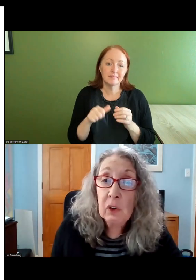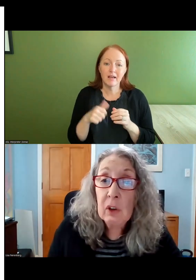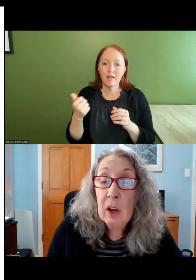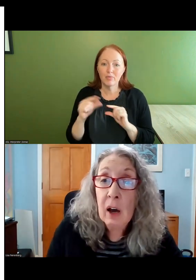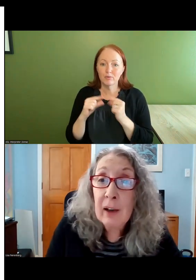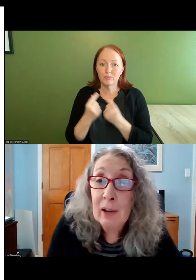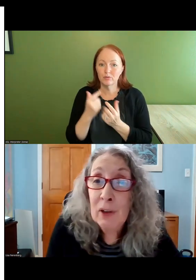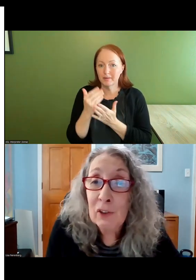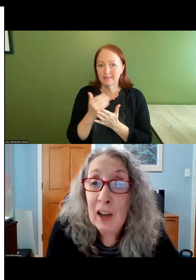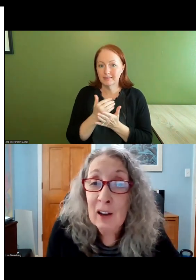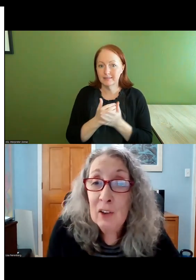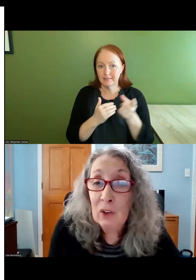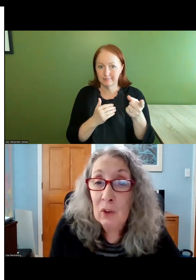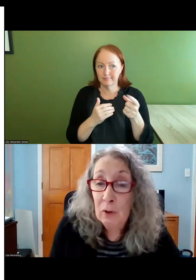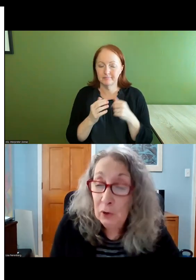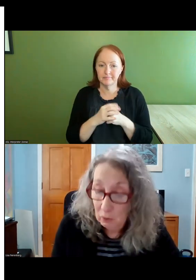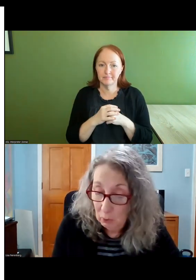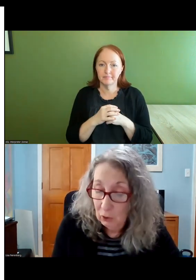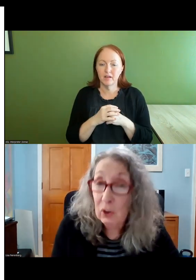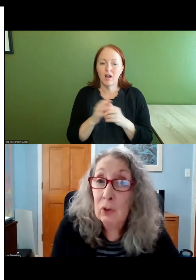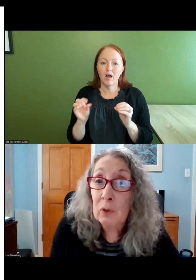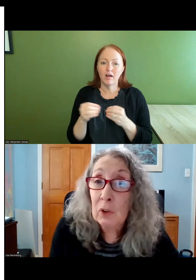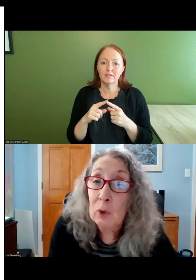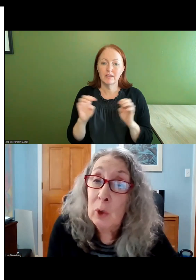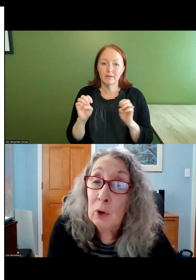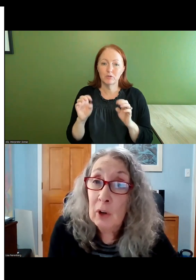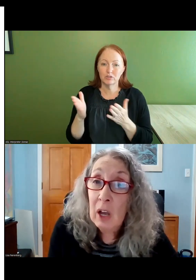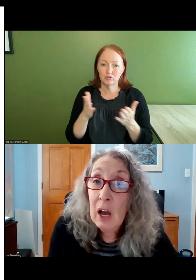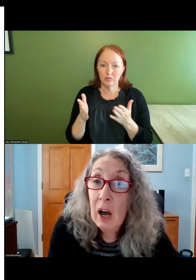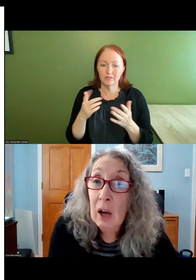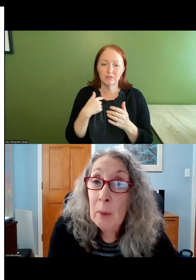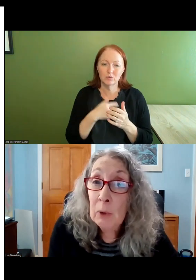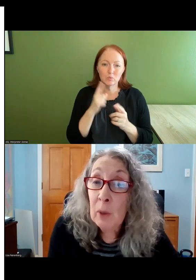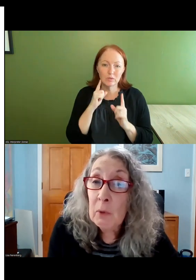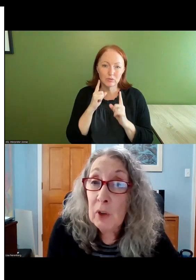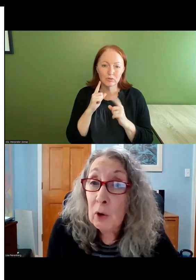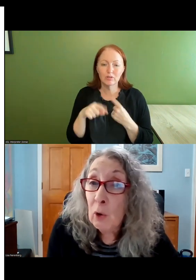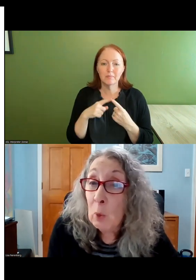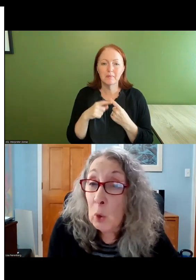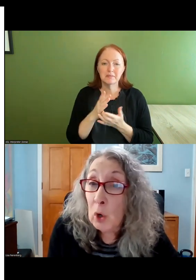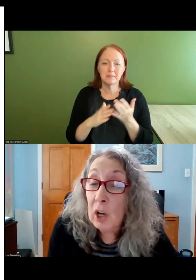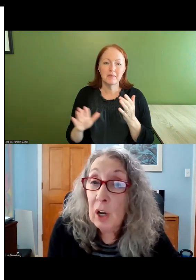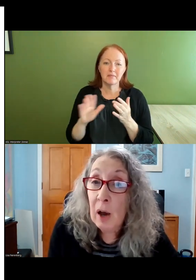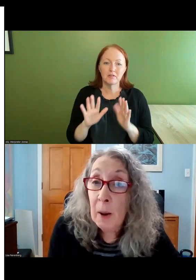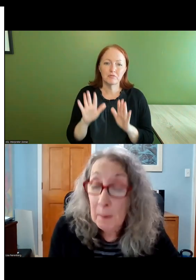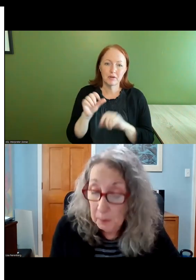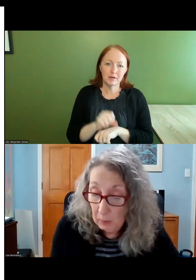that's listed kind of on the sidelines is the Office of Emergency Services. We heard about some of their great